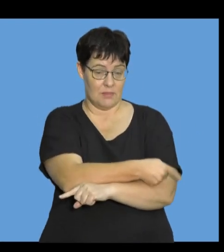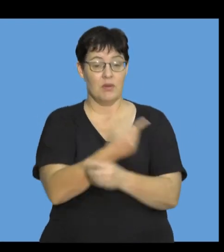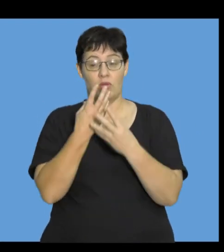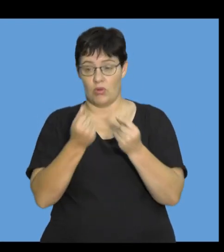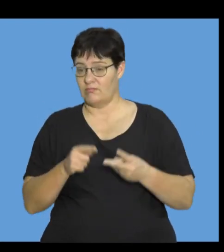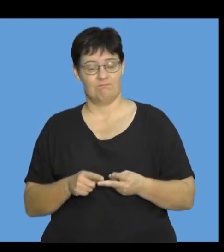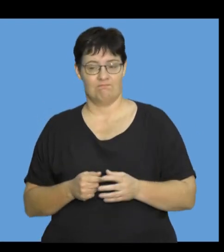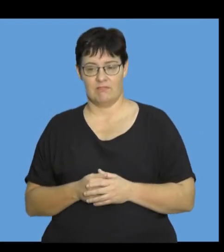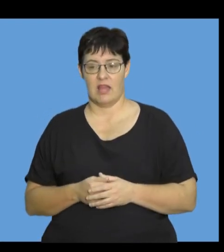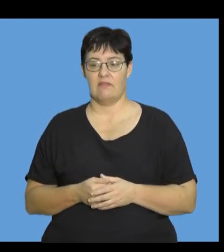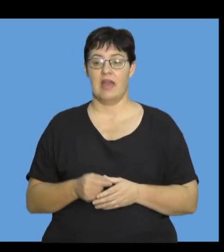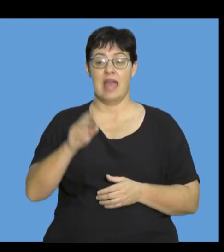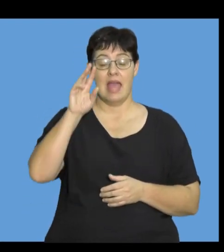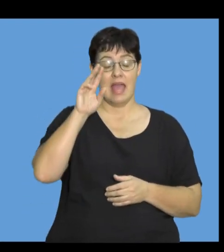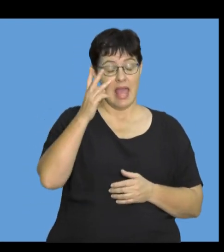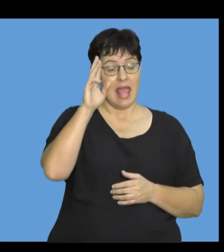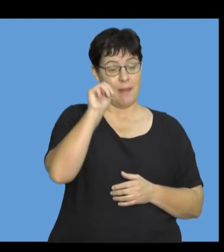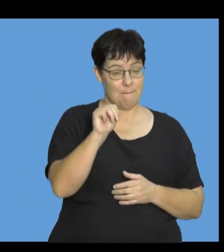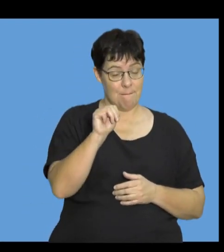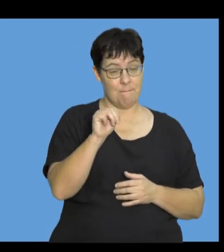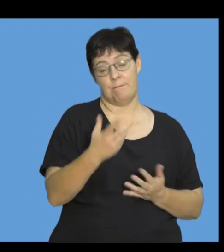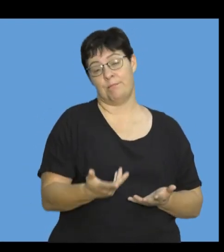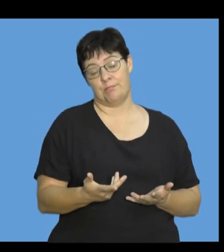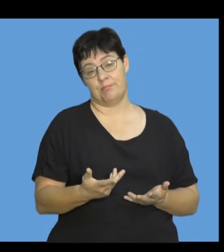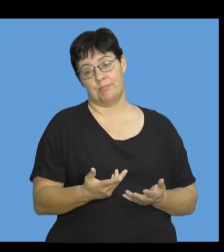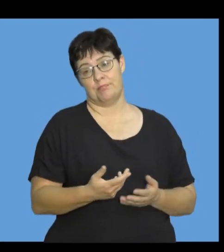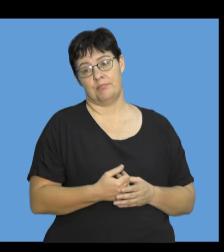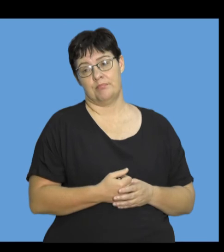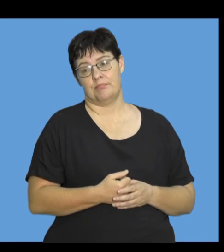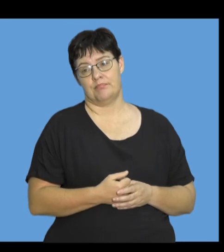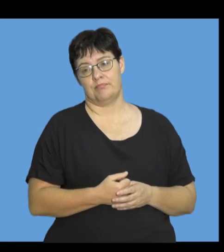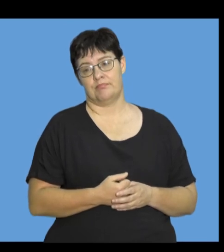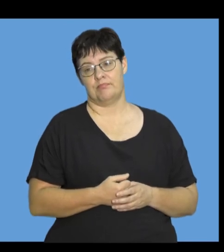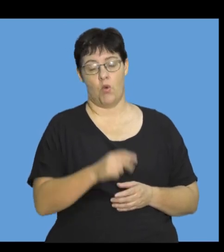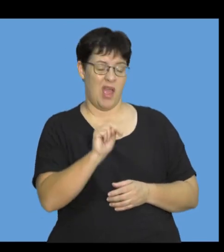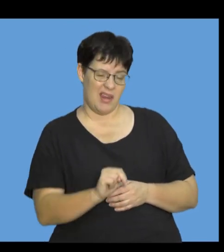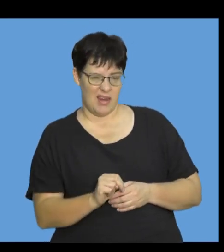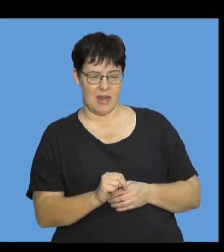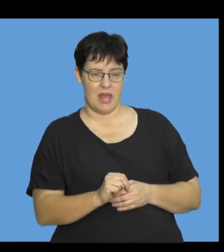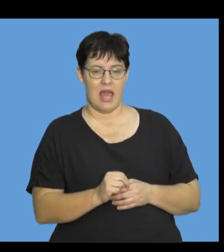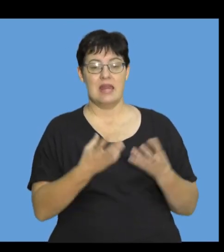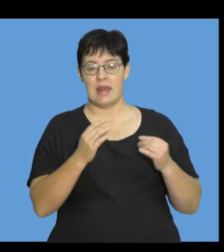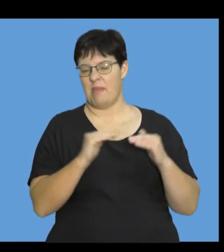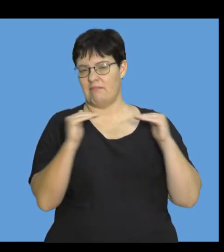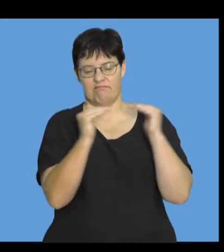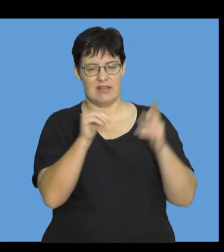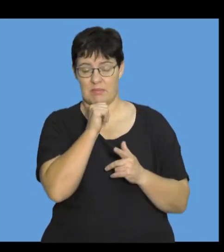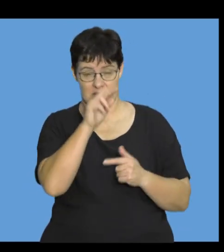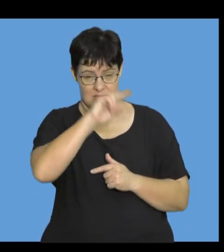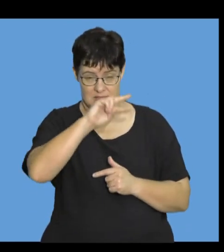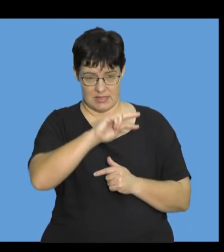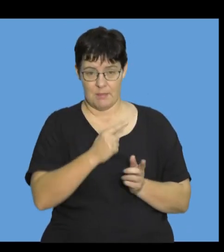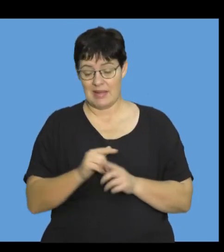us a solution. If m, right, is either, or the m or the n is an even number, it doesn't